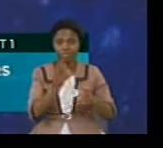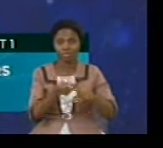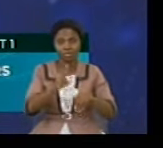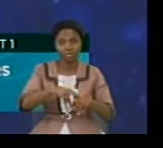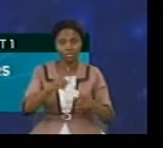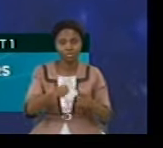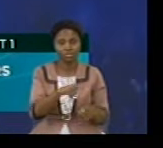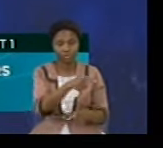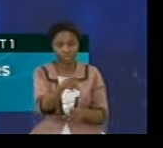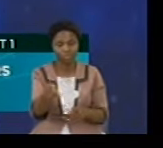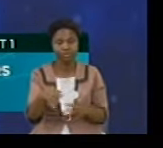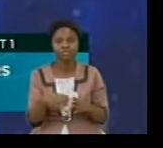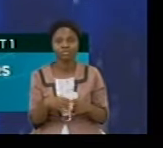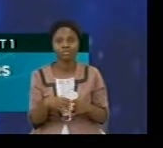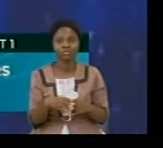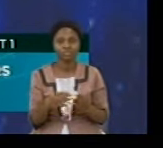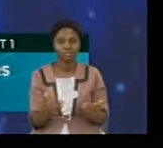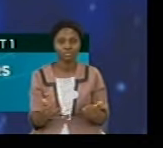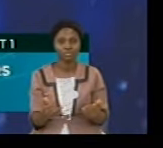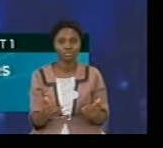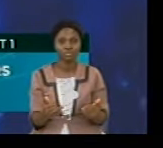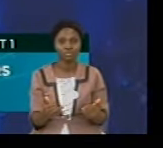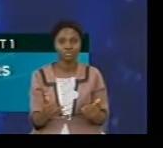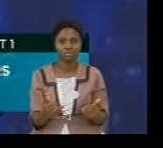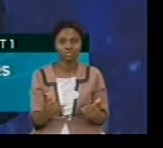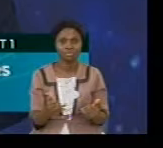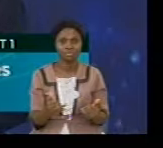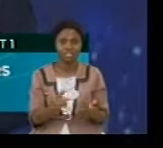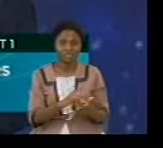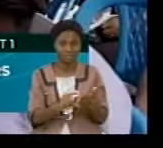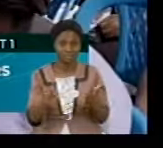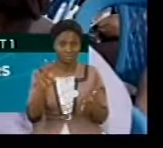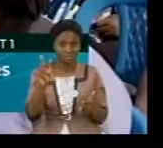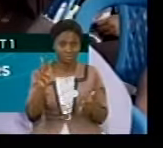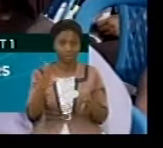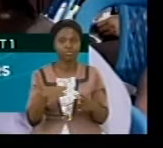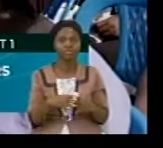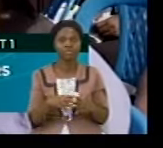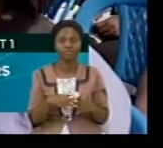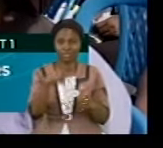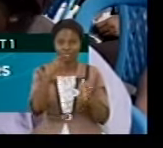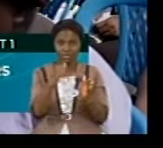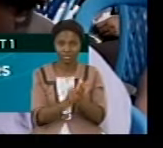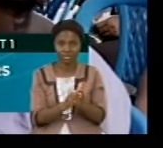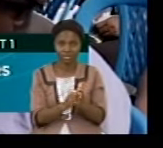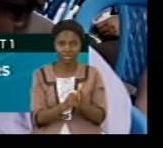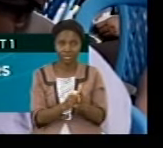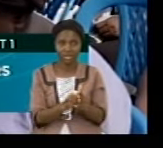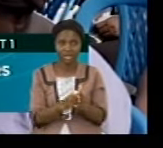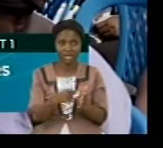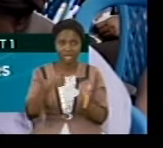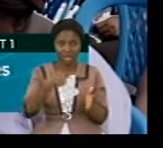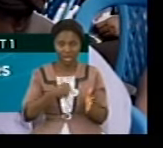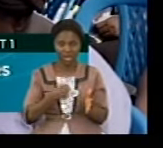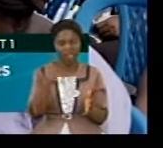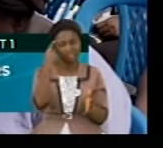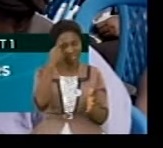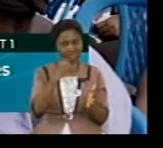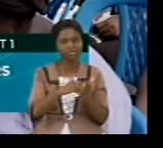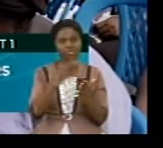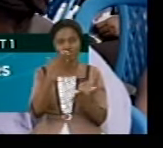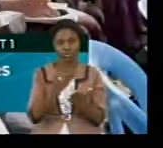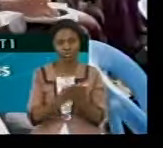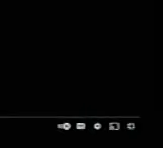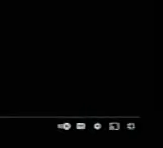multiplied unto you. We're looking at verse 2 now. In verse 2 it says, I thought it good to show.